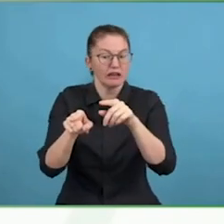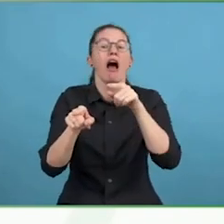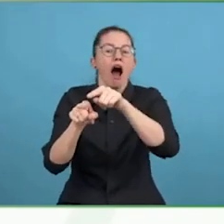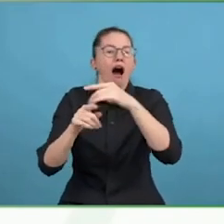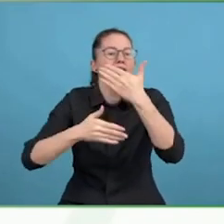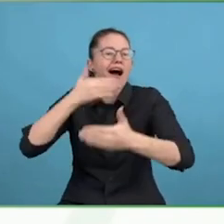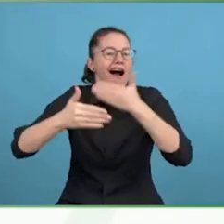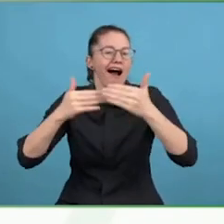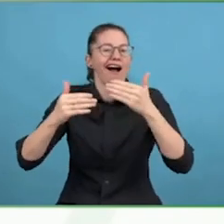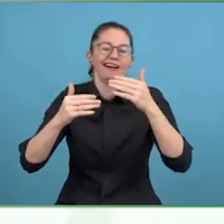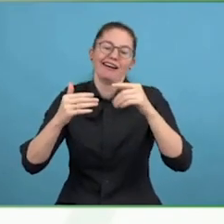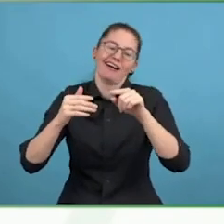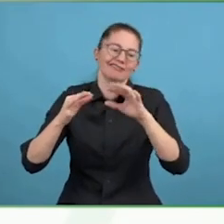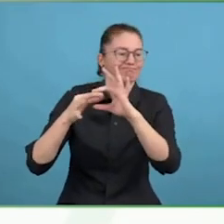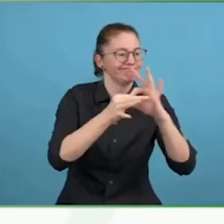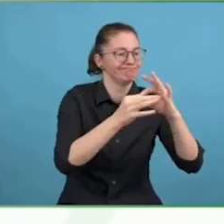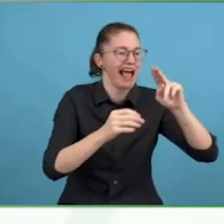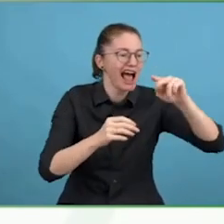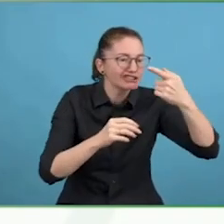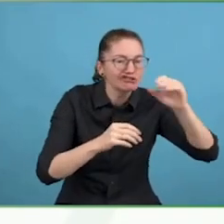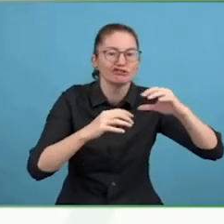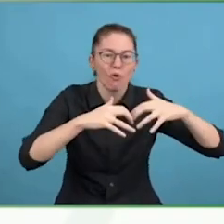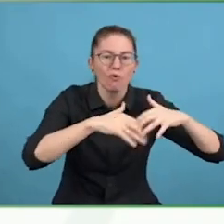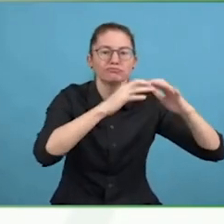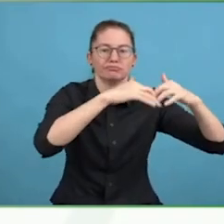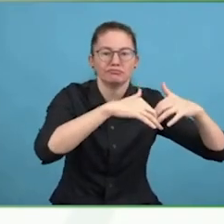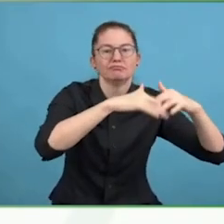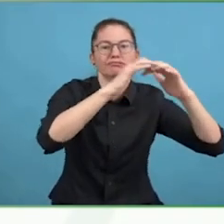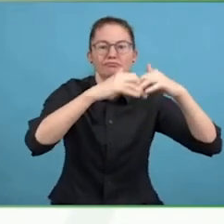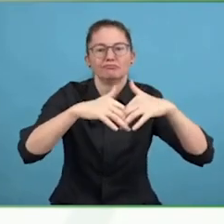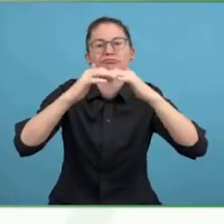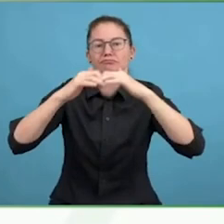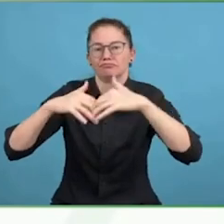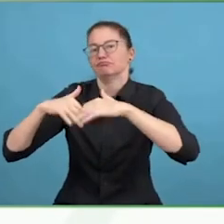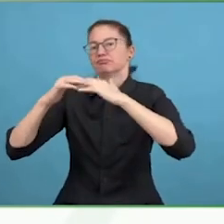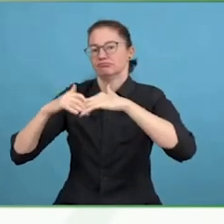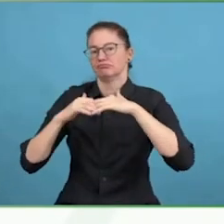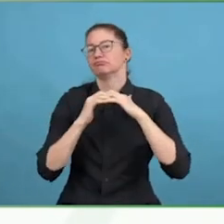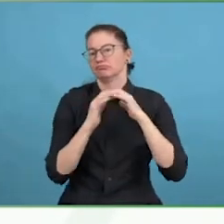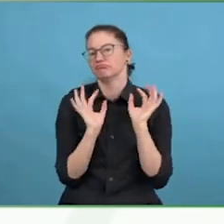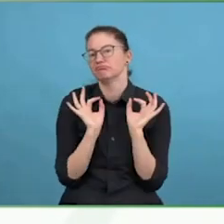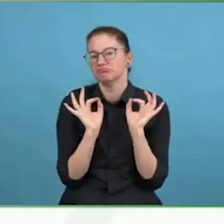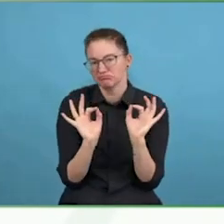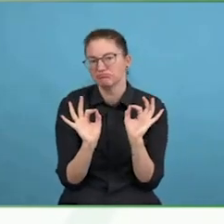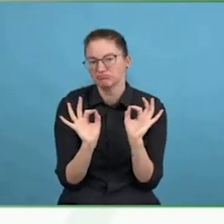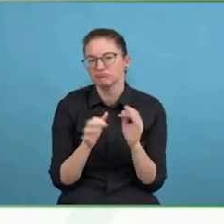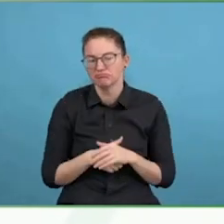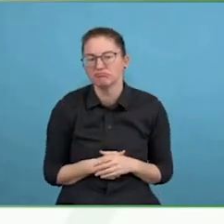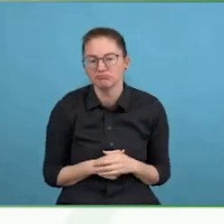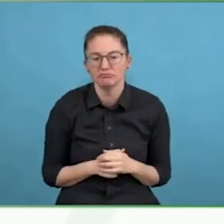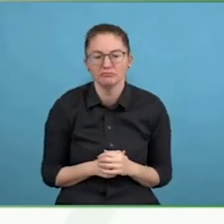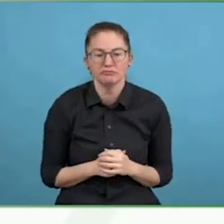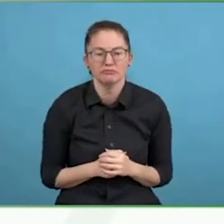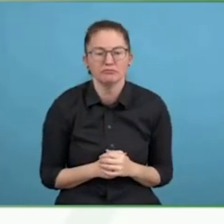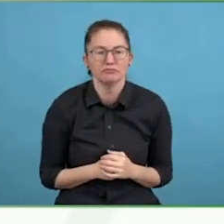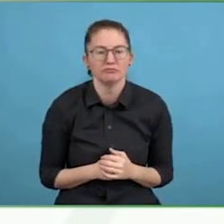But the project was stopped because of the lack of the finance from the previous